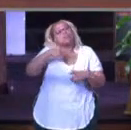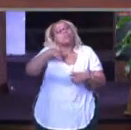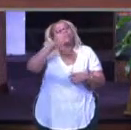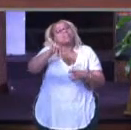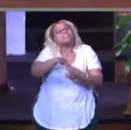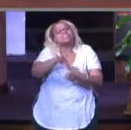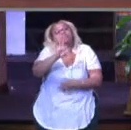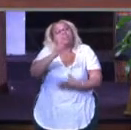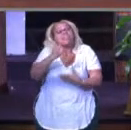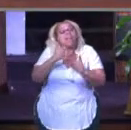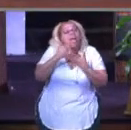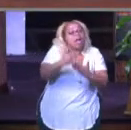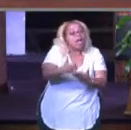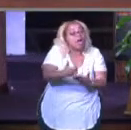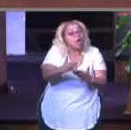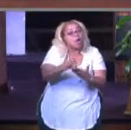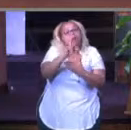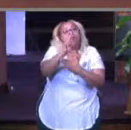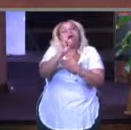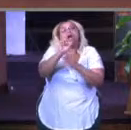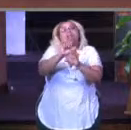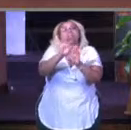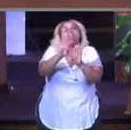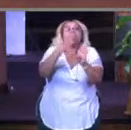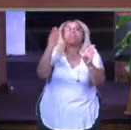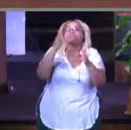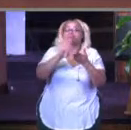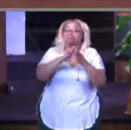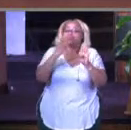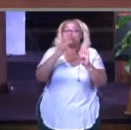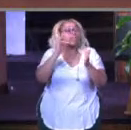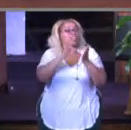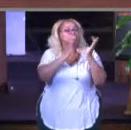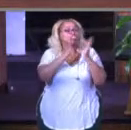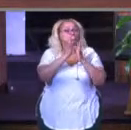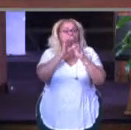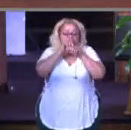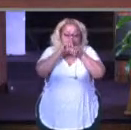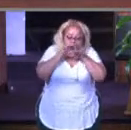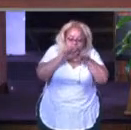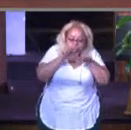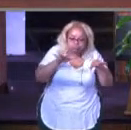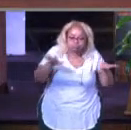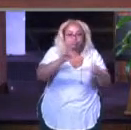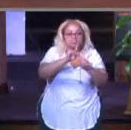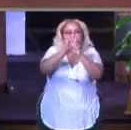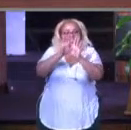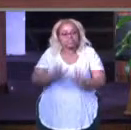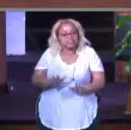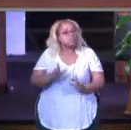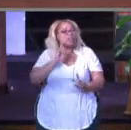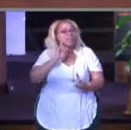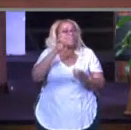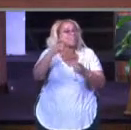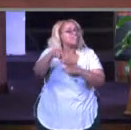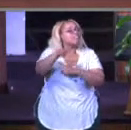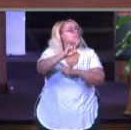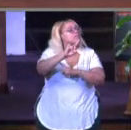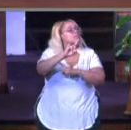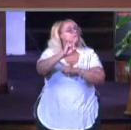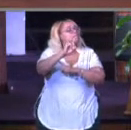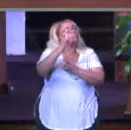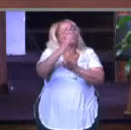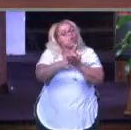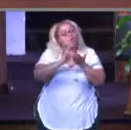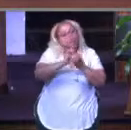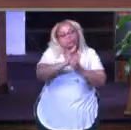need the Spirit to help us unlock the door. And Jesus breathes on his disciples and gives them the